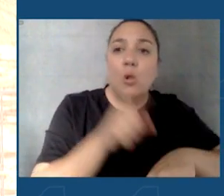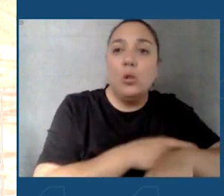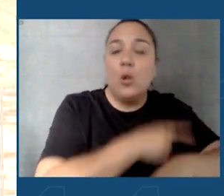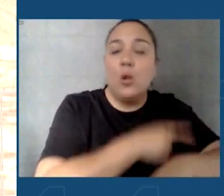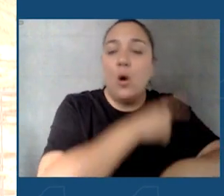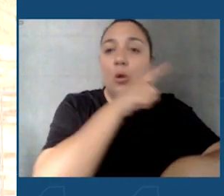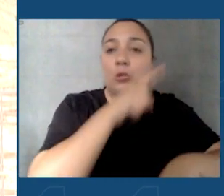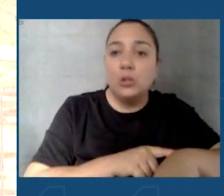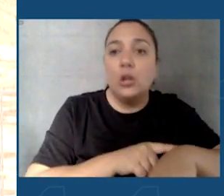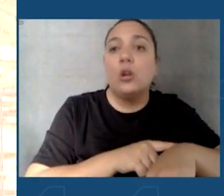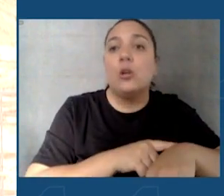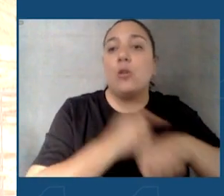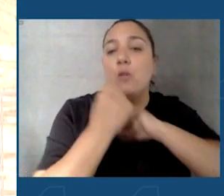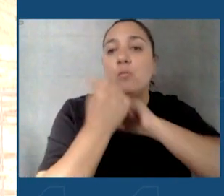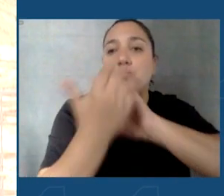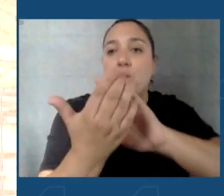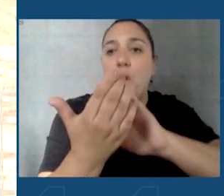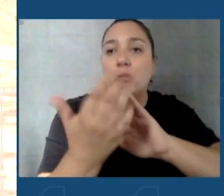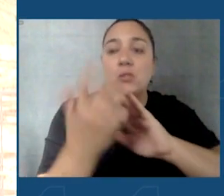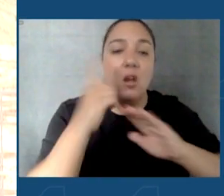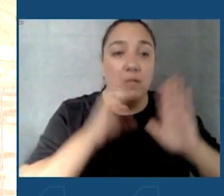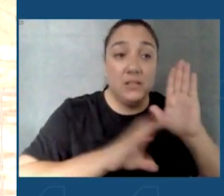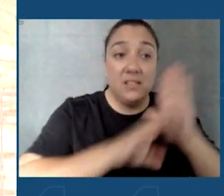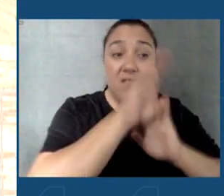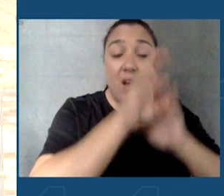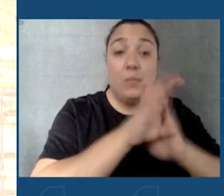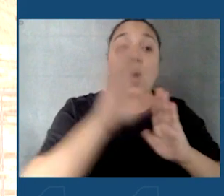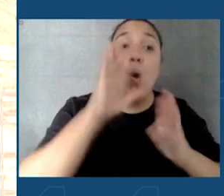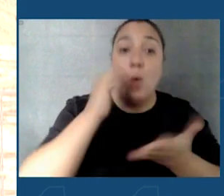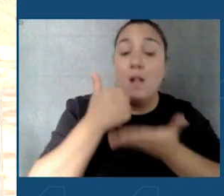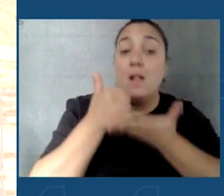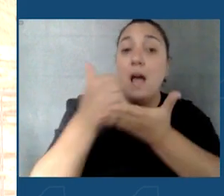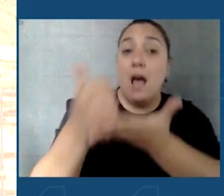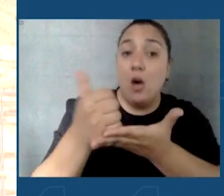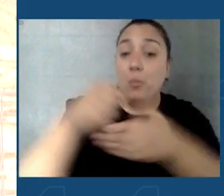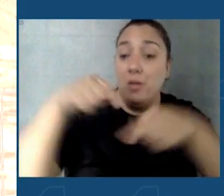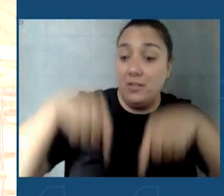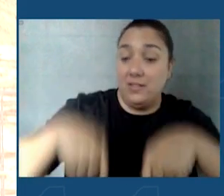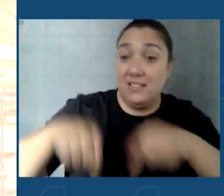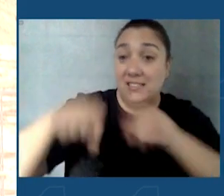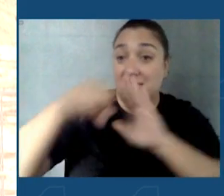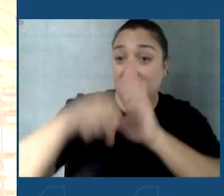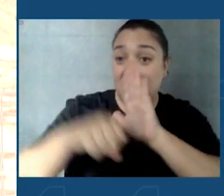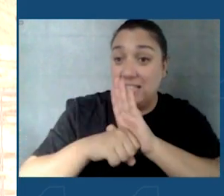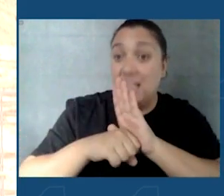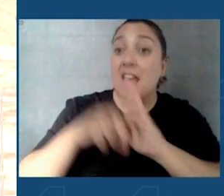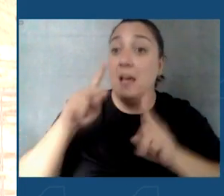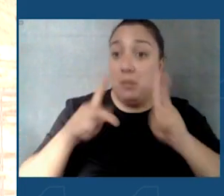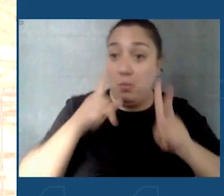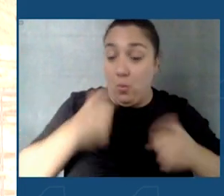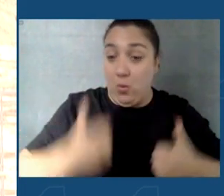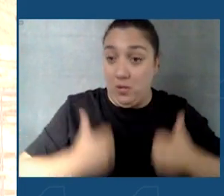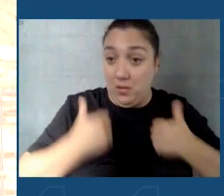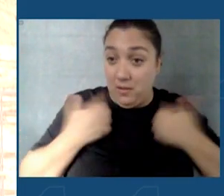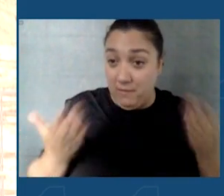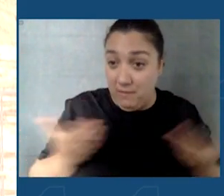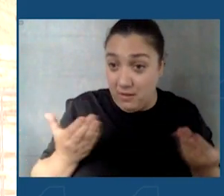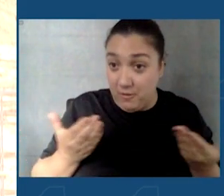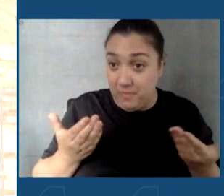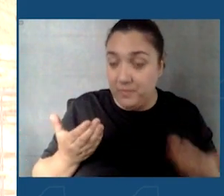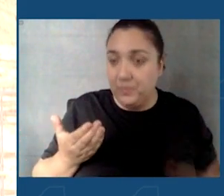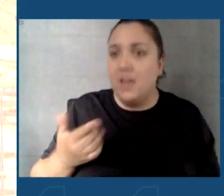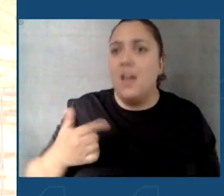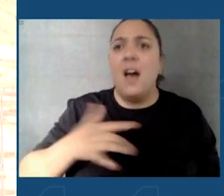essential to the well-being of our state and its citizens. I consider Kathy a friend, not